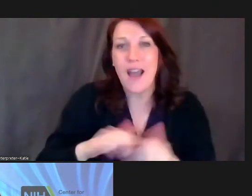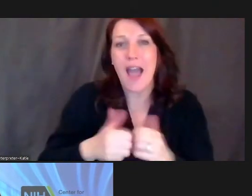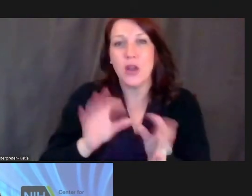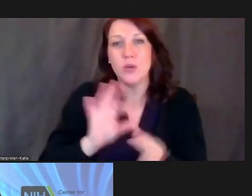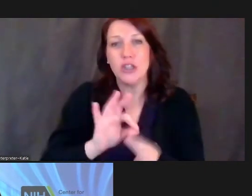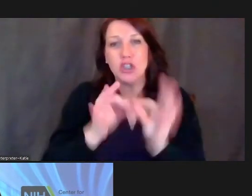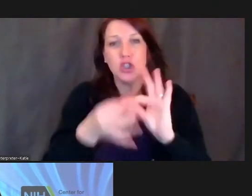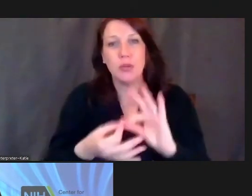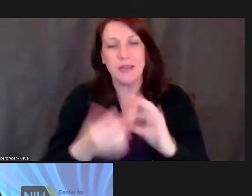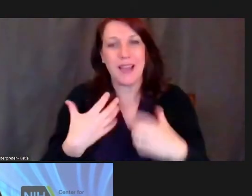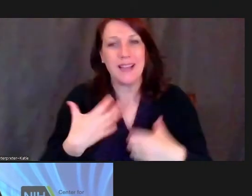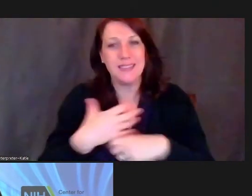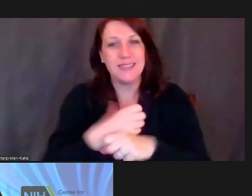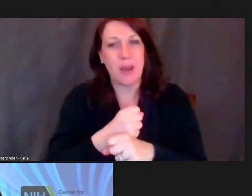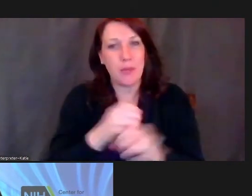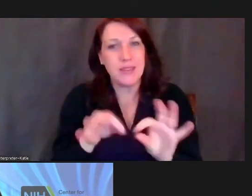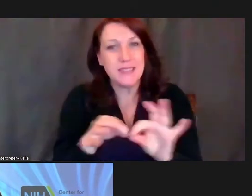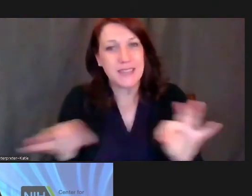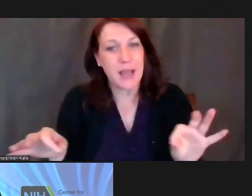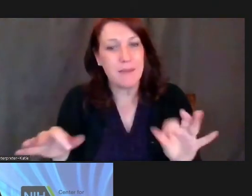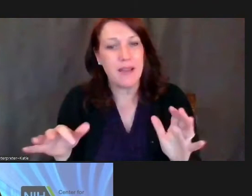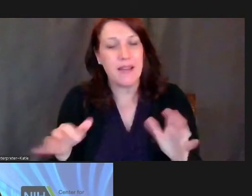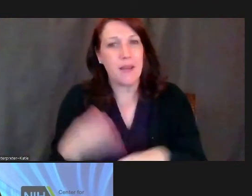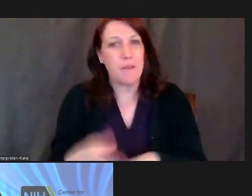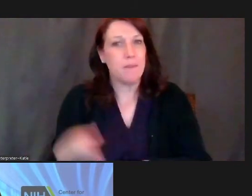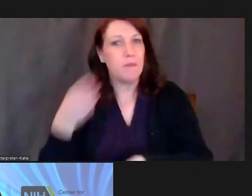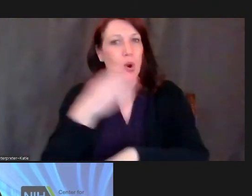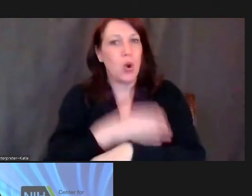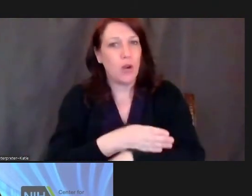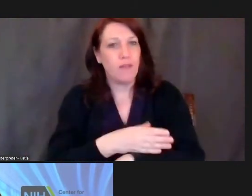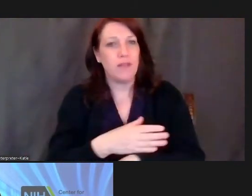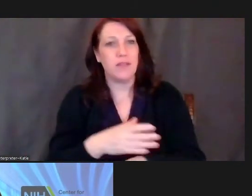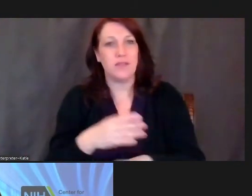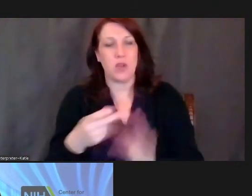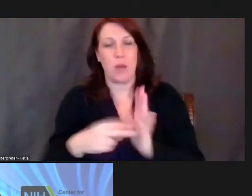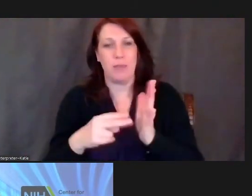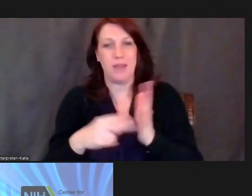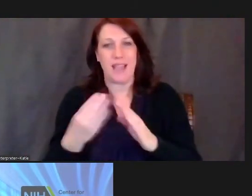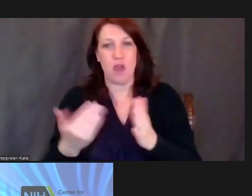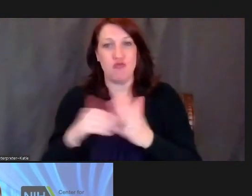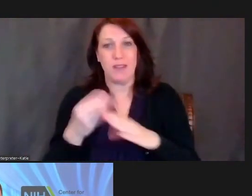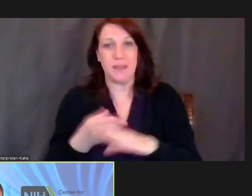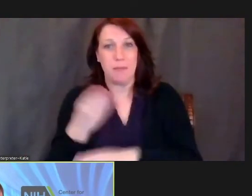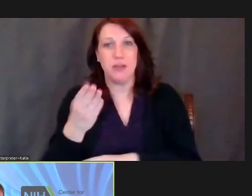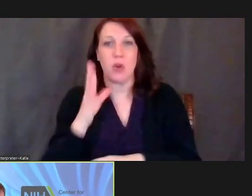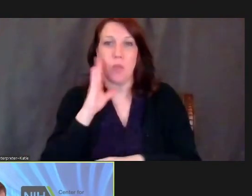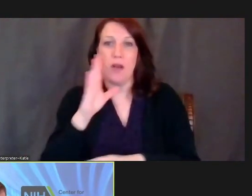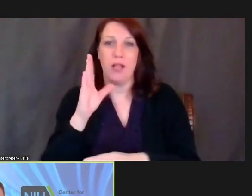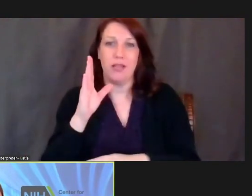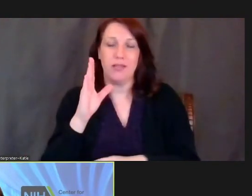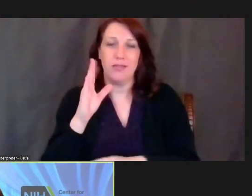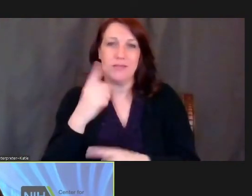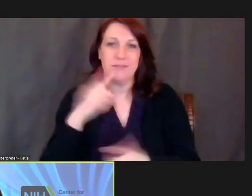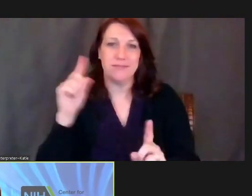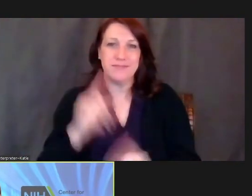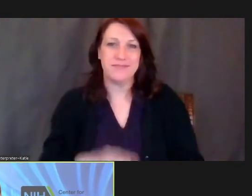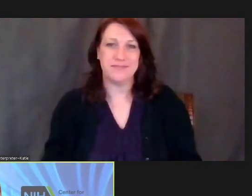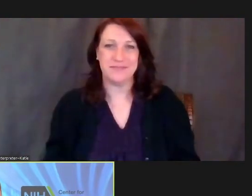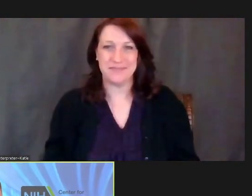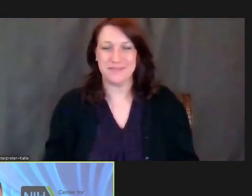summary statement and make it better so that, the resubmission will do better in review. Mhm. Great, Good thanks.